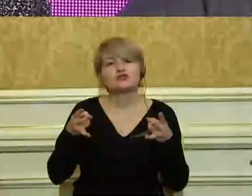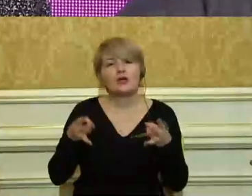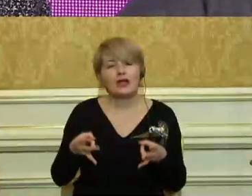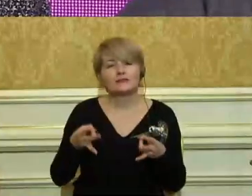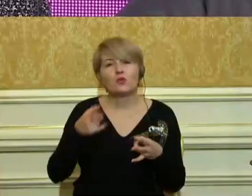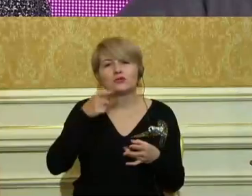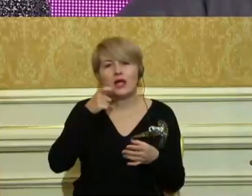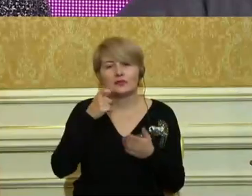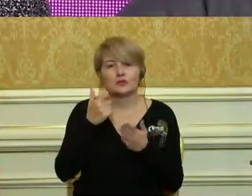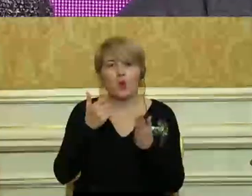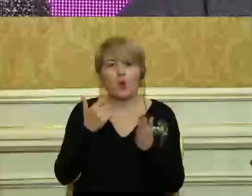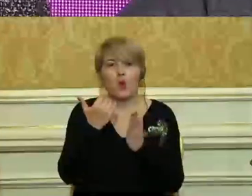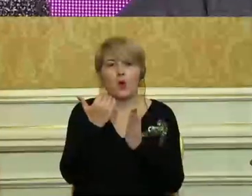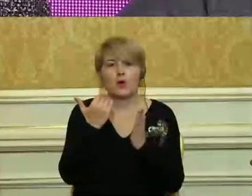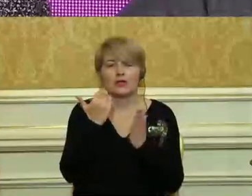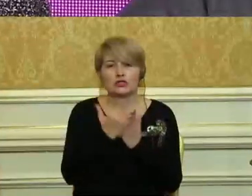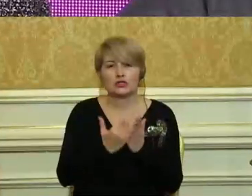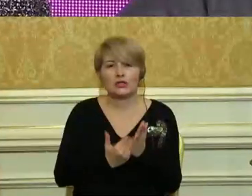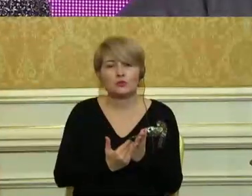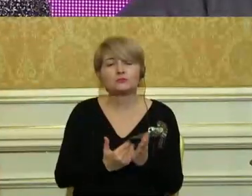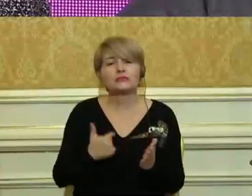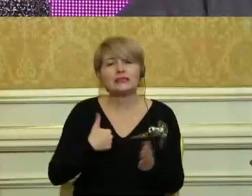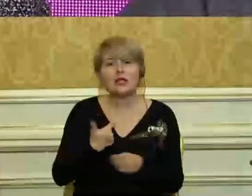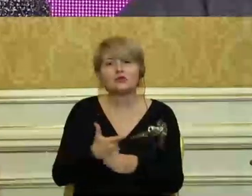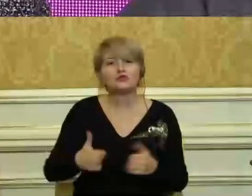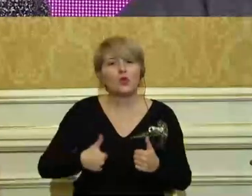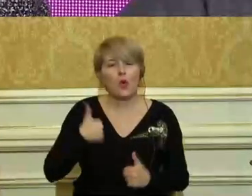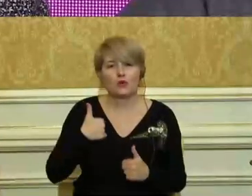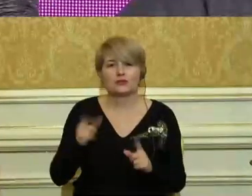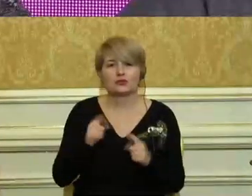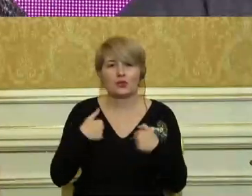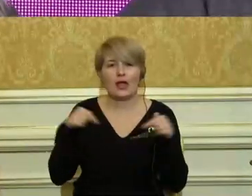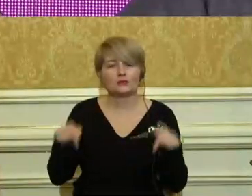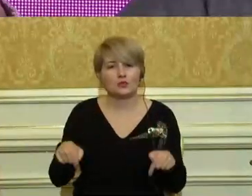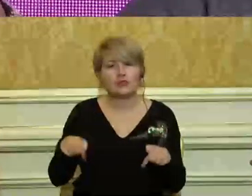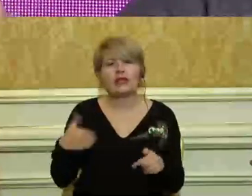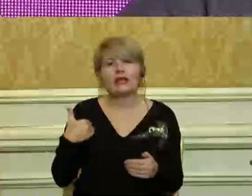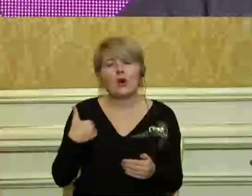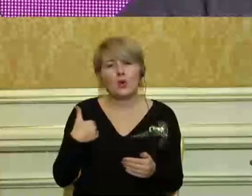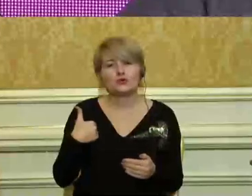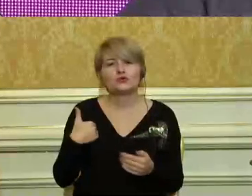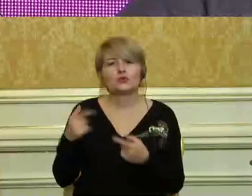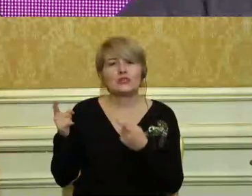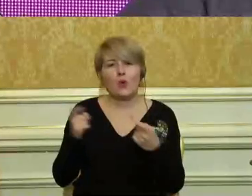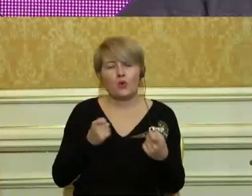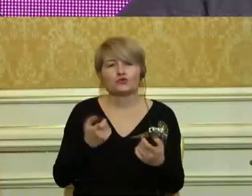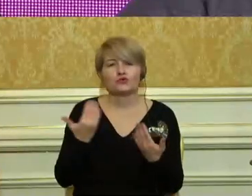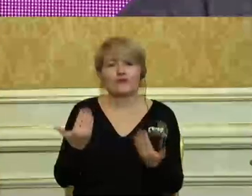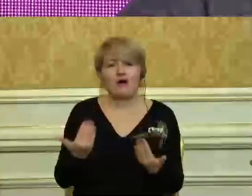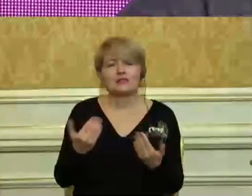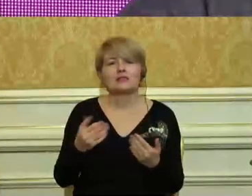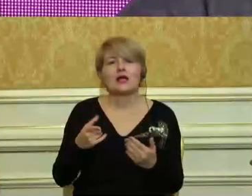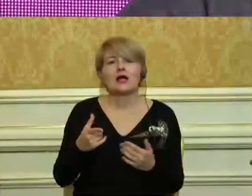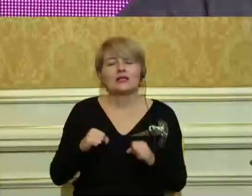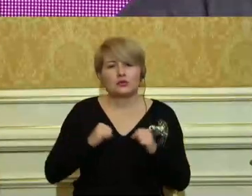you and encourage all of us to do our best to contain aggressive dictatorships